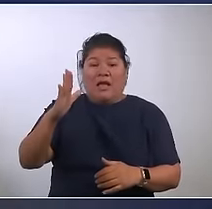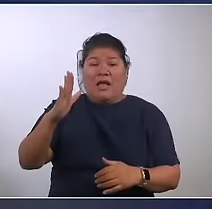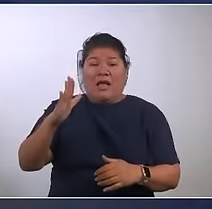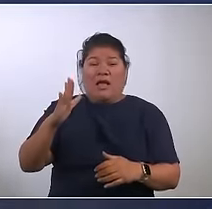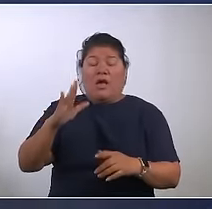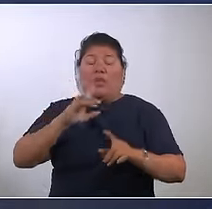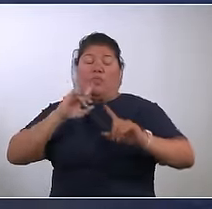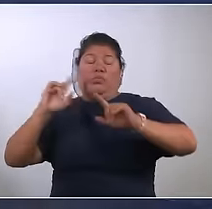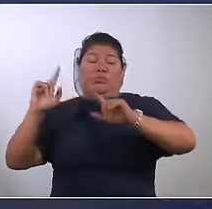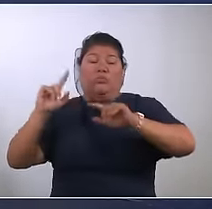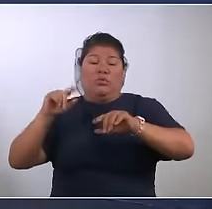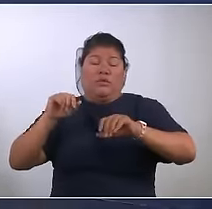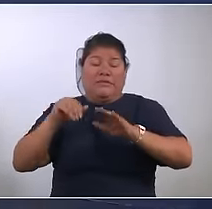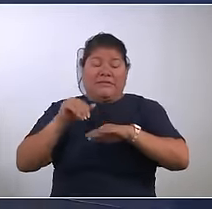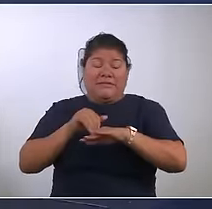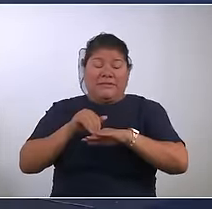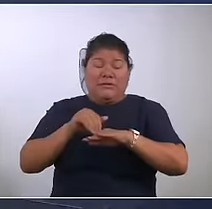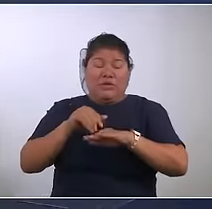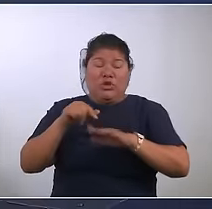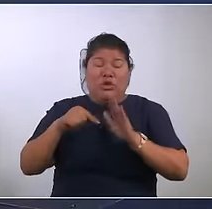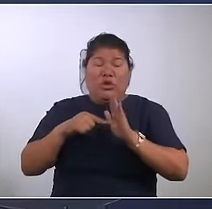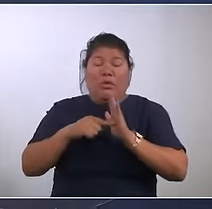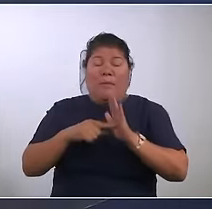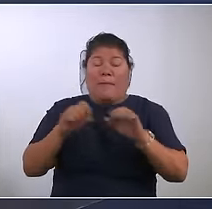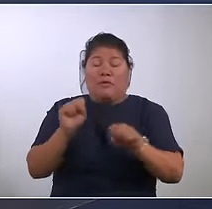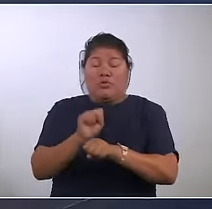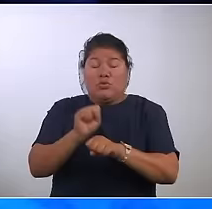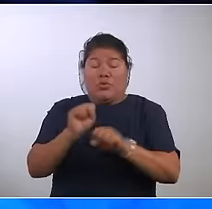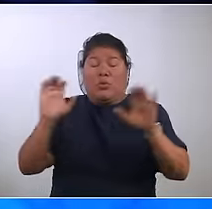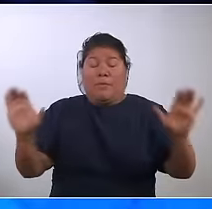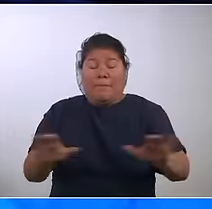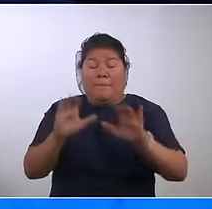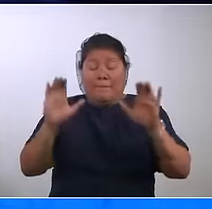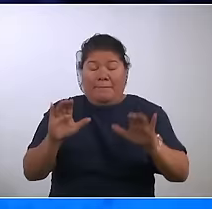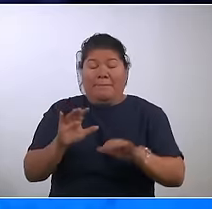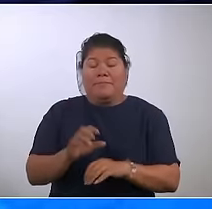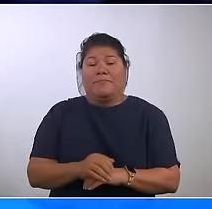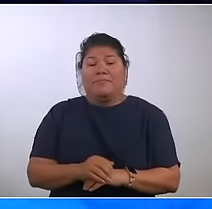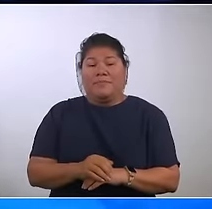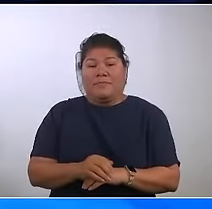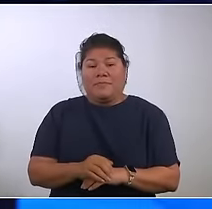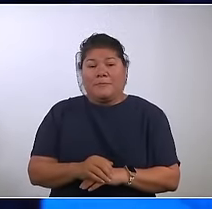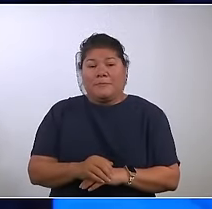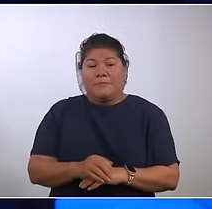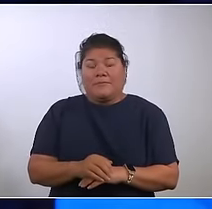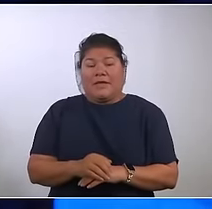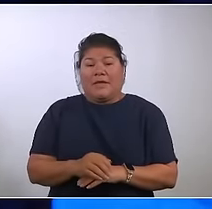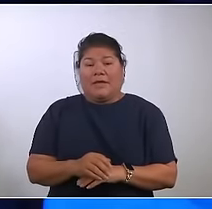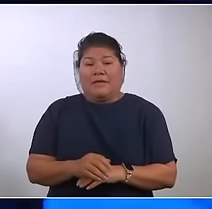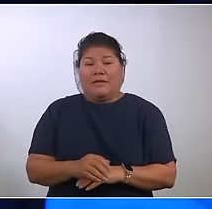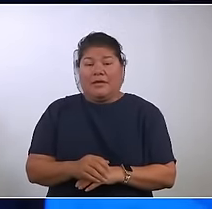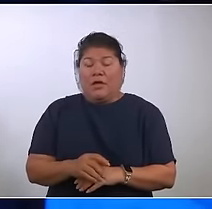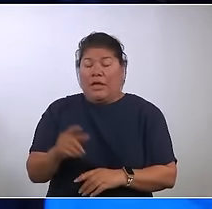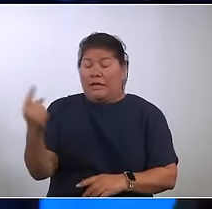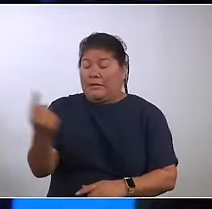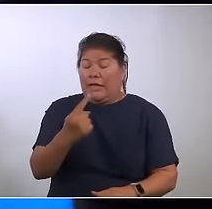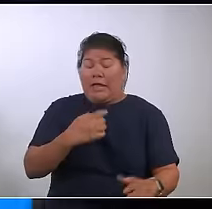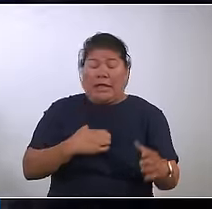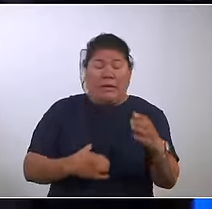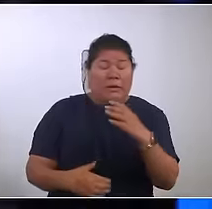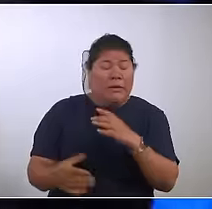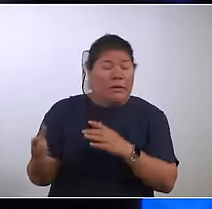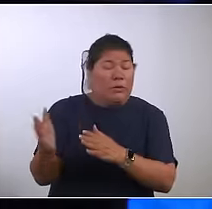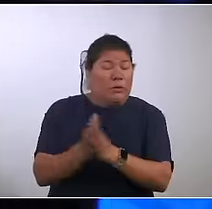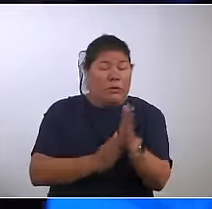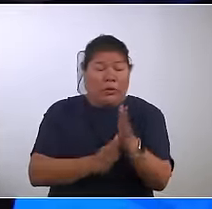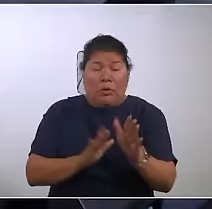a mandar milagros. God will send miracles. Tendrá alguien hambre de un grande mover de Dios. Is